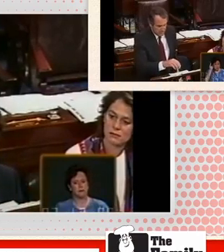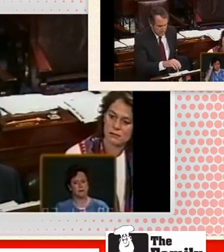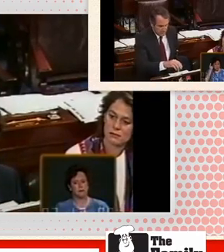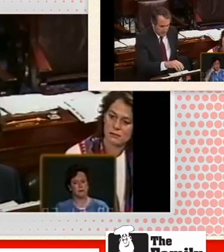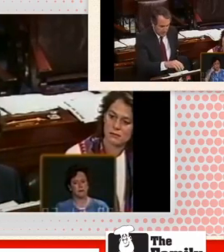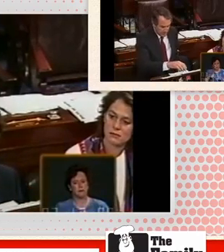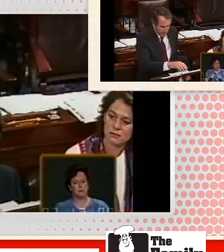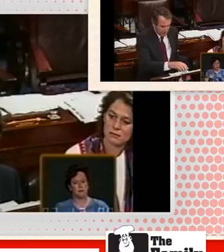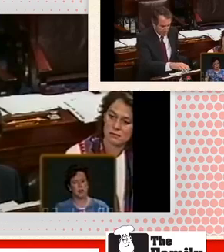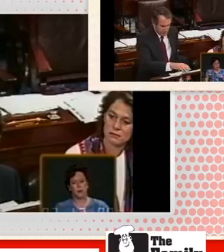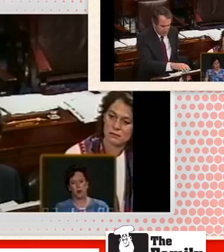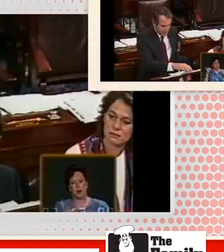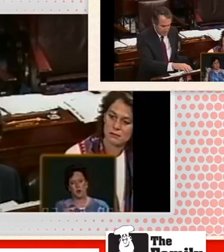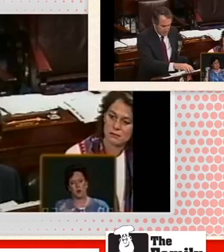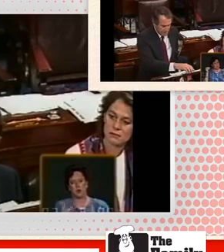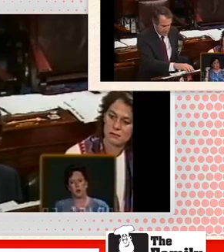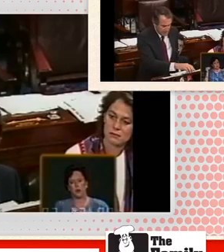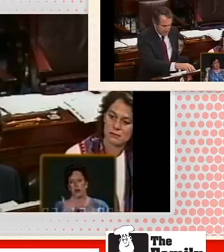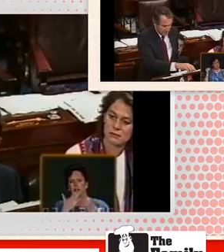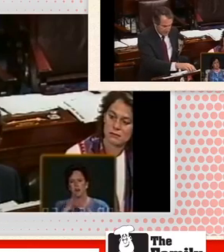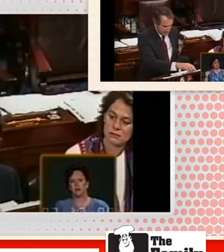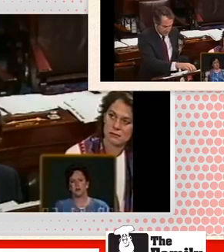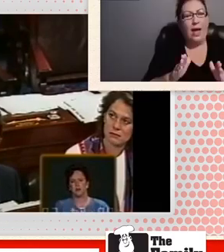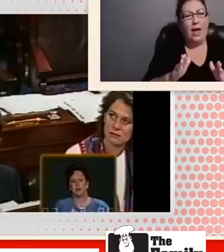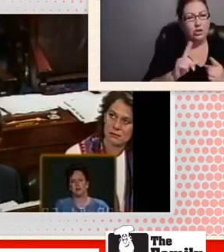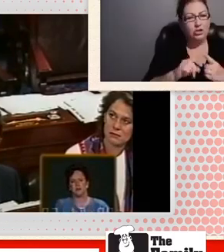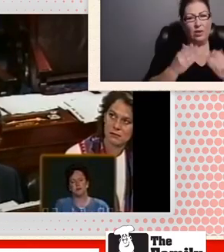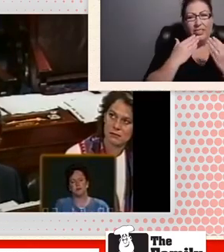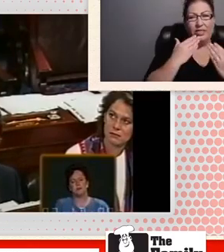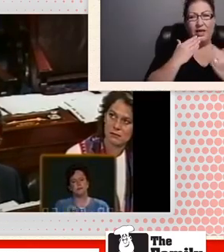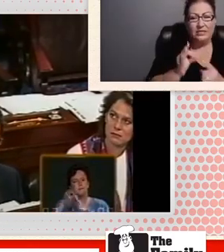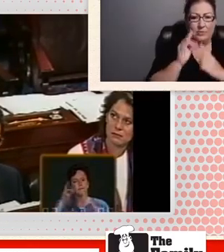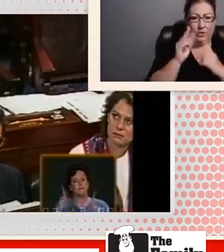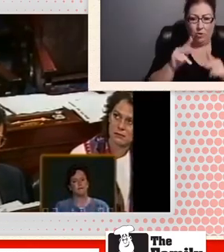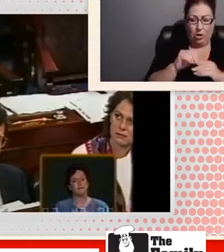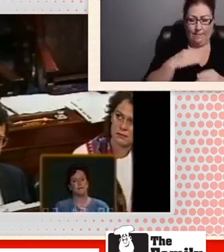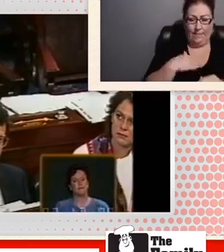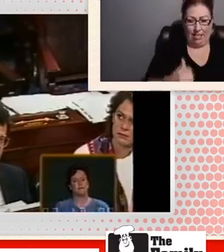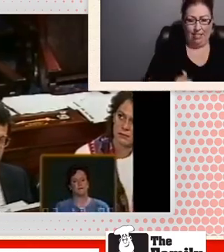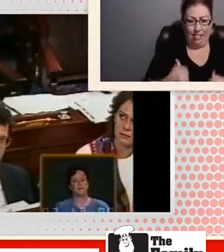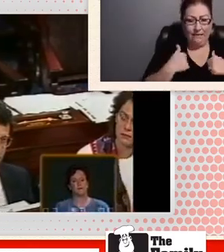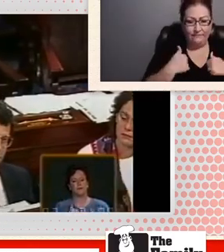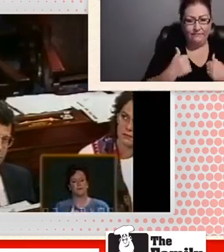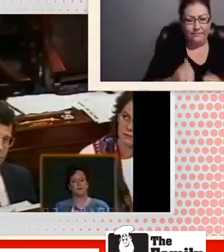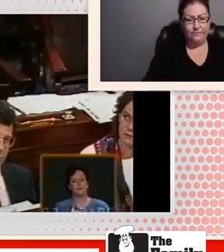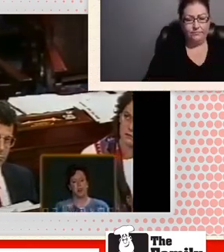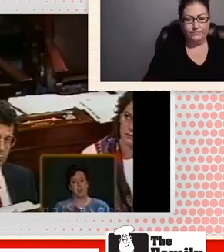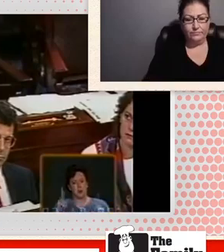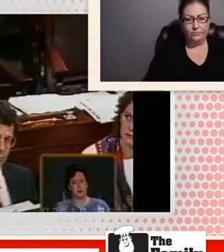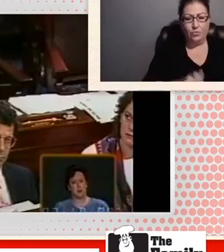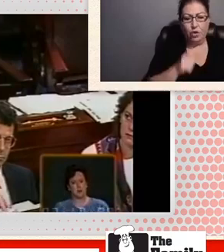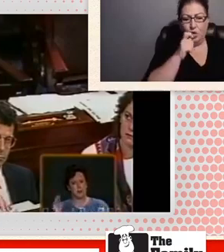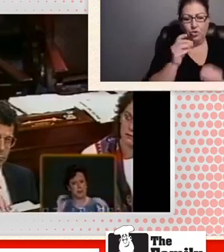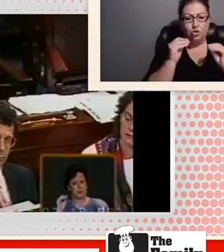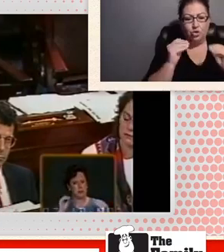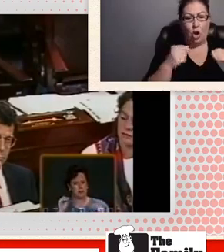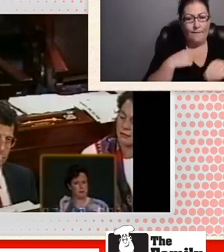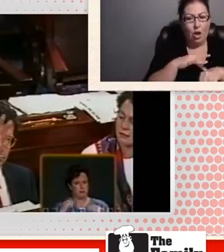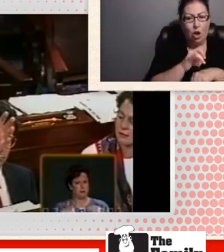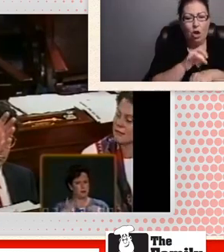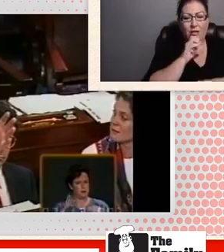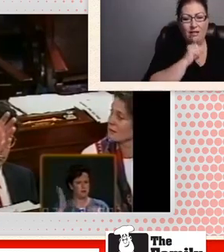as sort of a special way of thanking a very special person in my life who taught me at a very early age